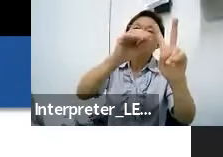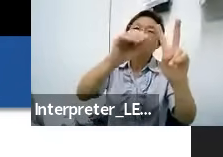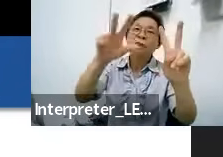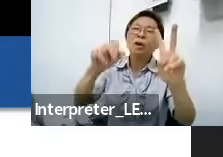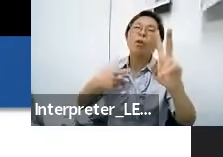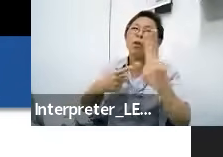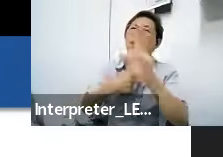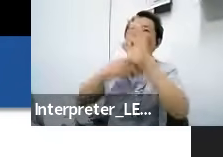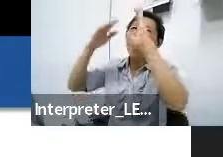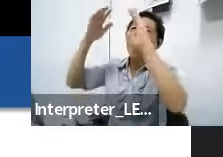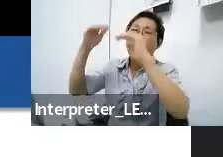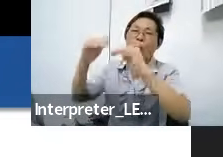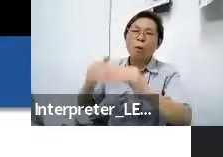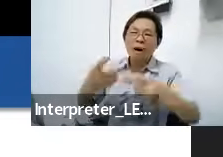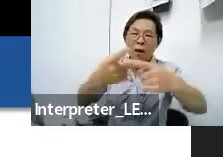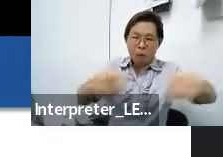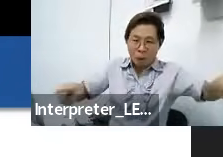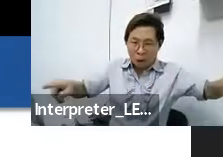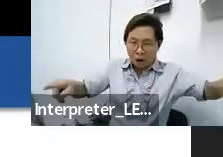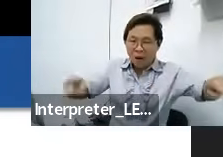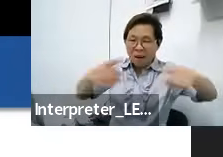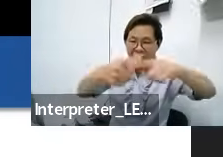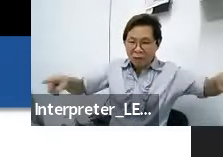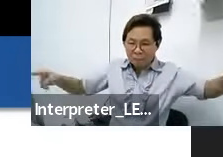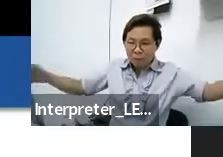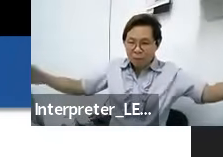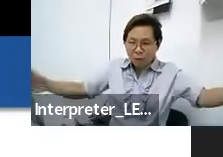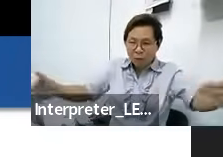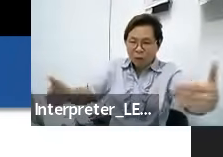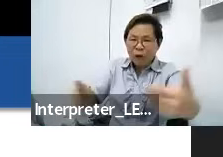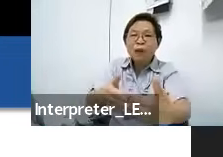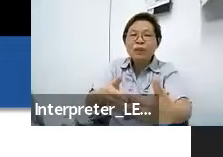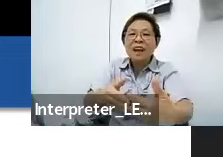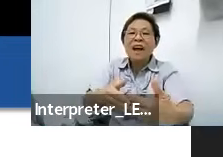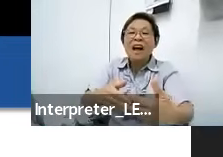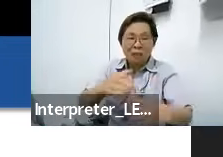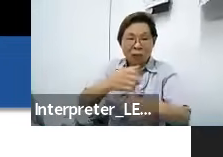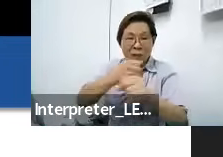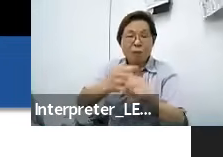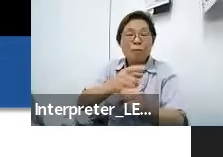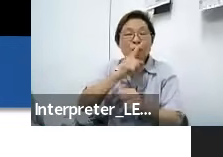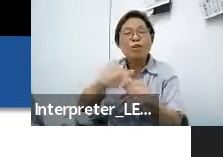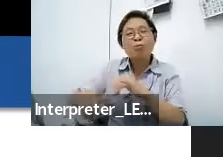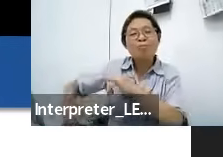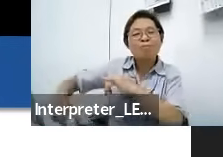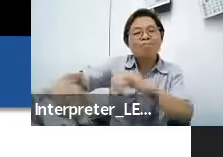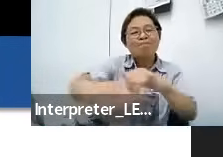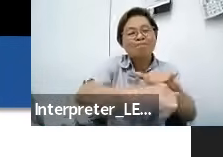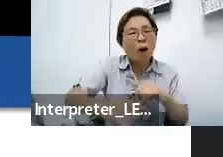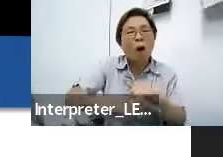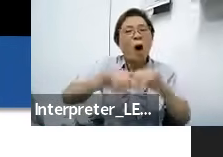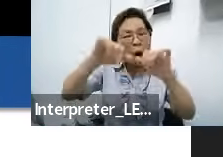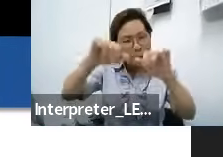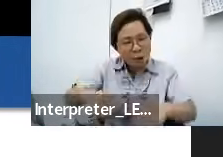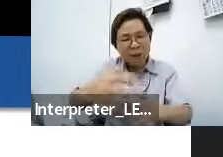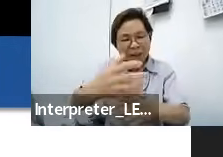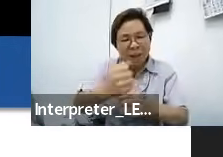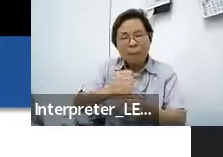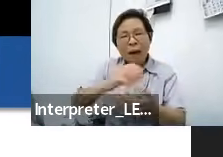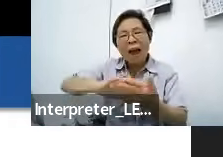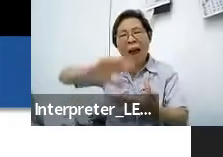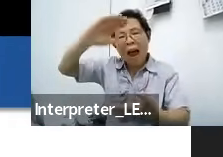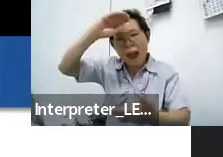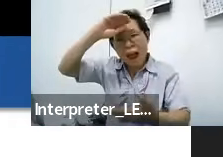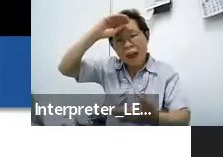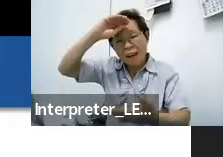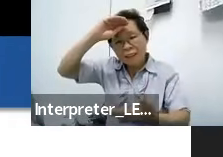gender disparities will be eliminated in education, and we will ensure that equal access at all levels of education and vocational